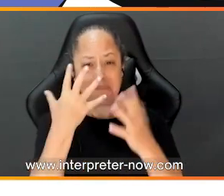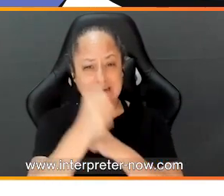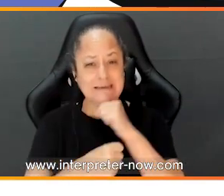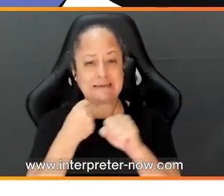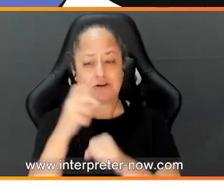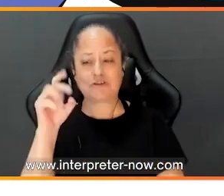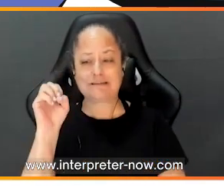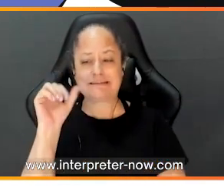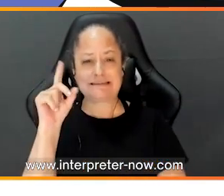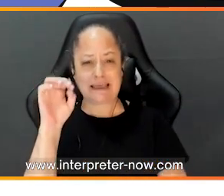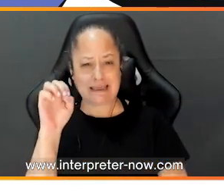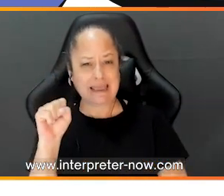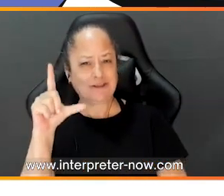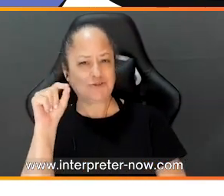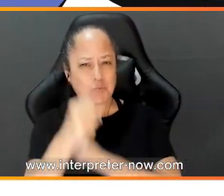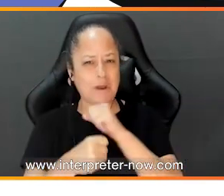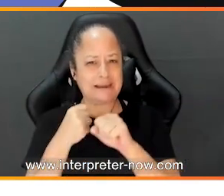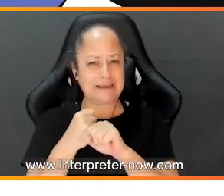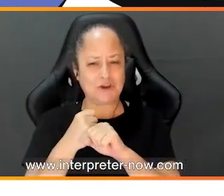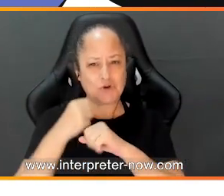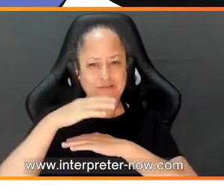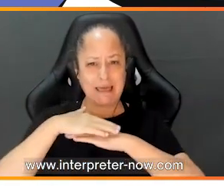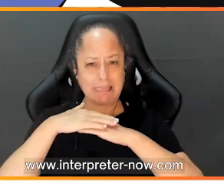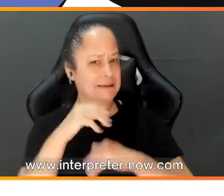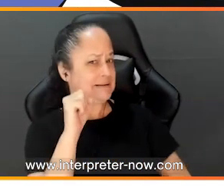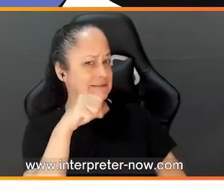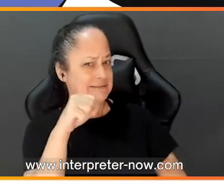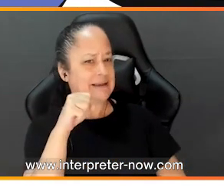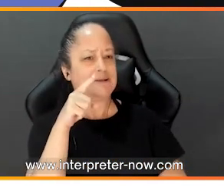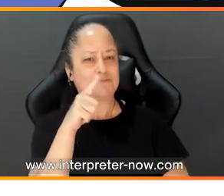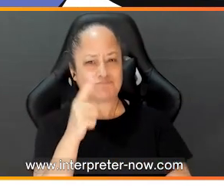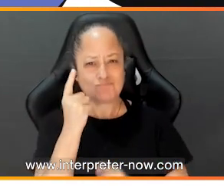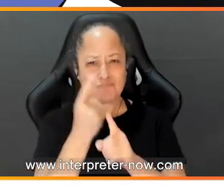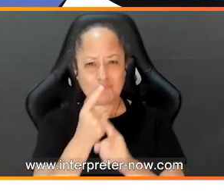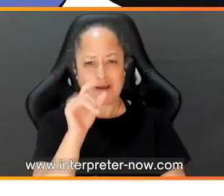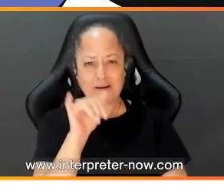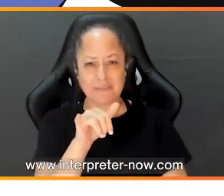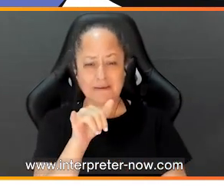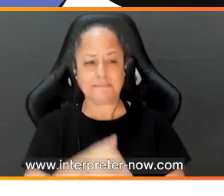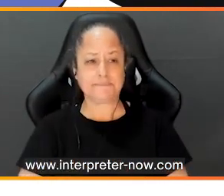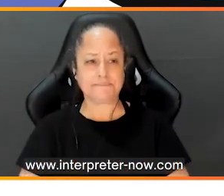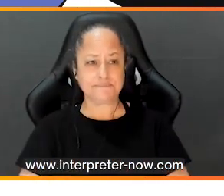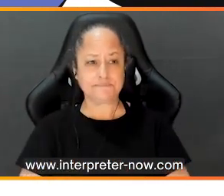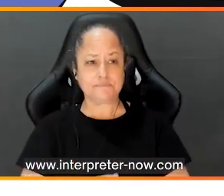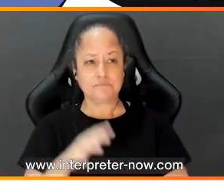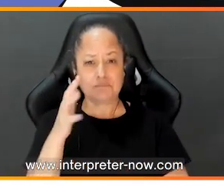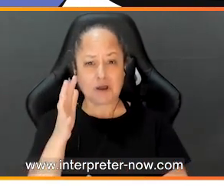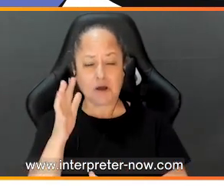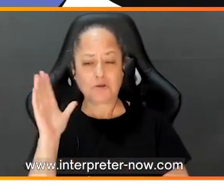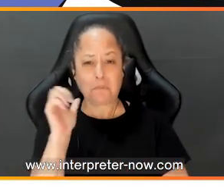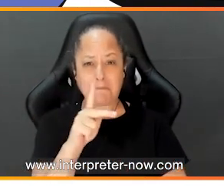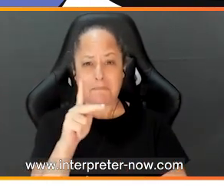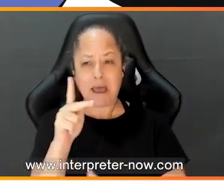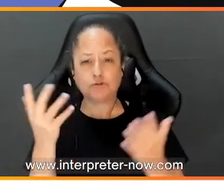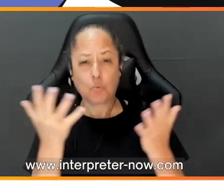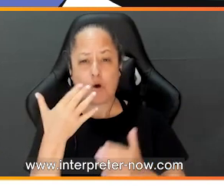have a lot of design teams that they don't necessarily have access to education around inclusion or around equity. They're